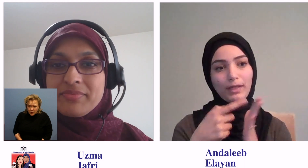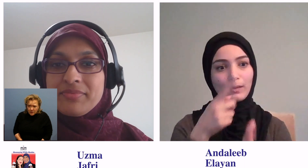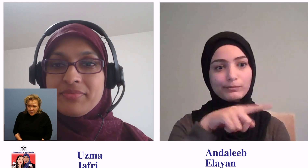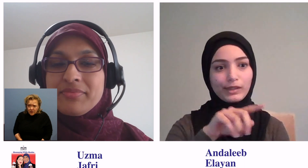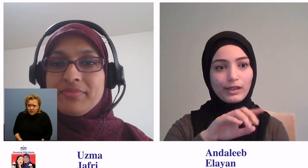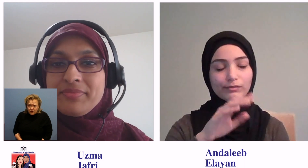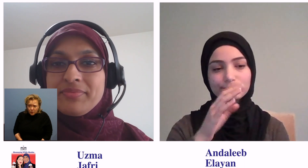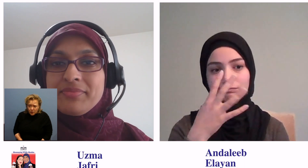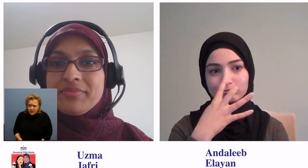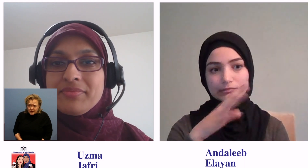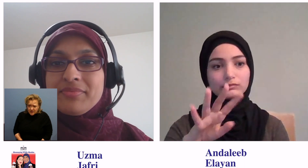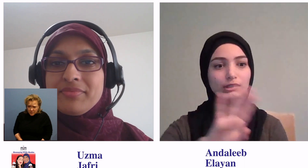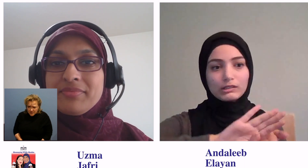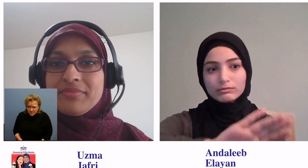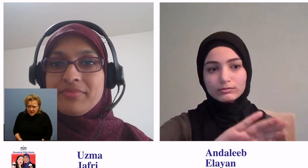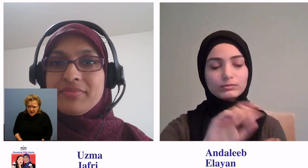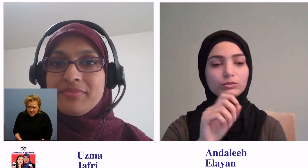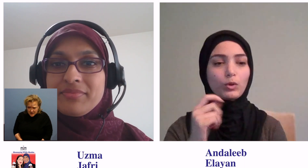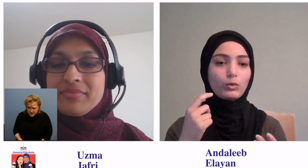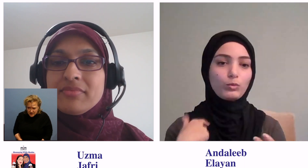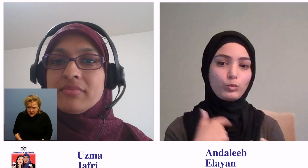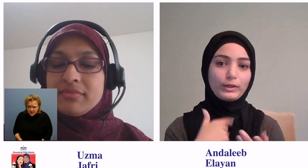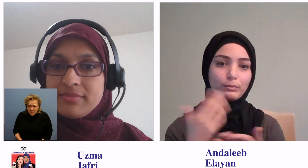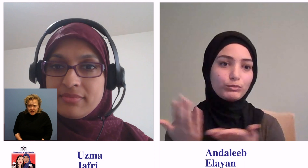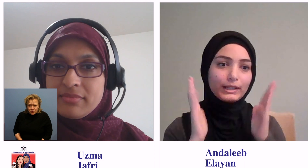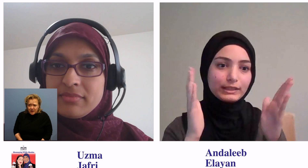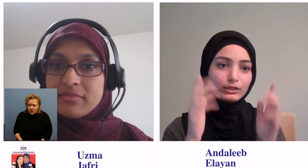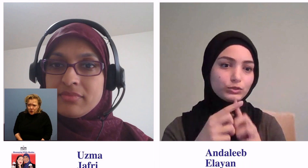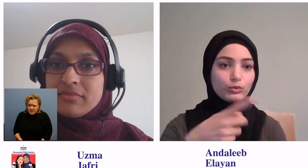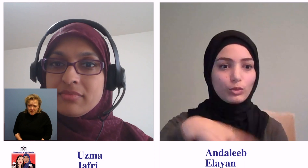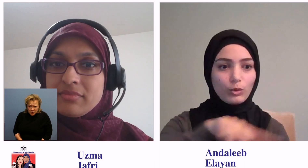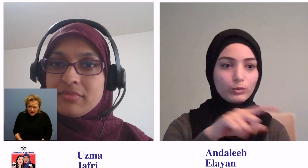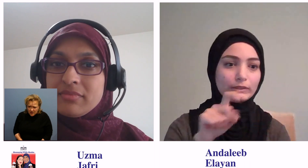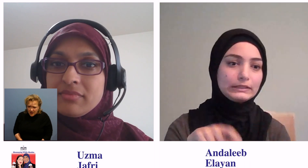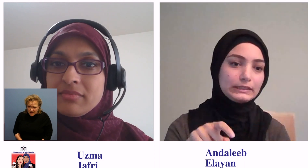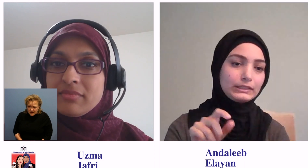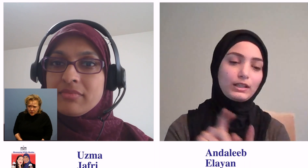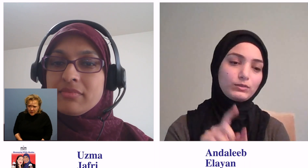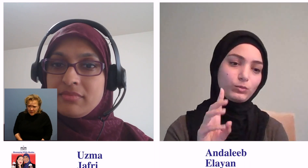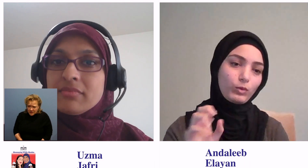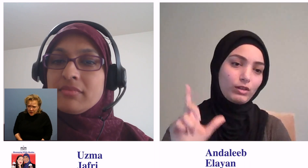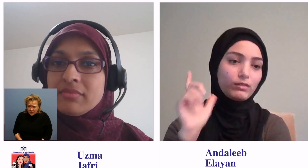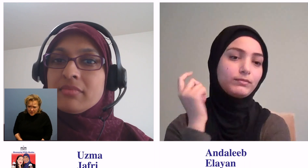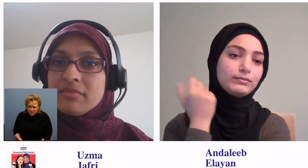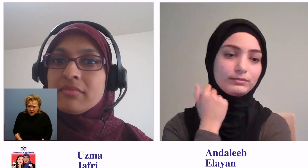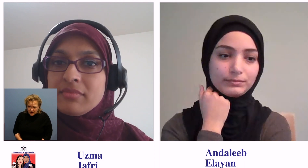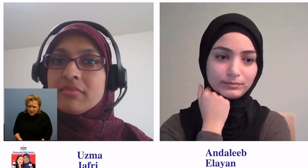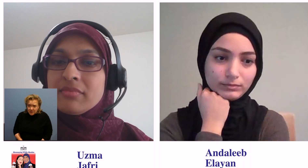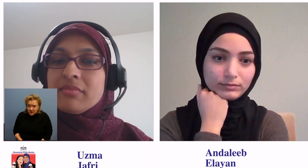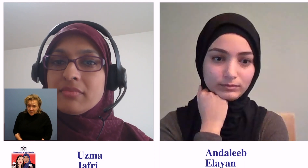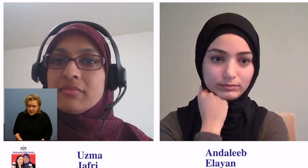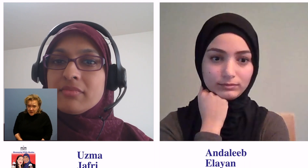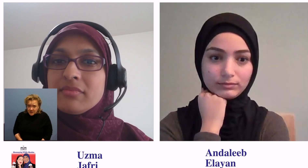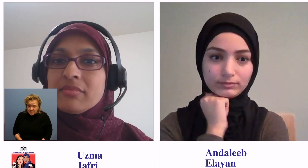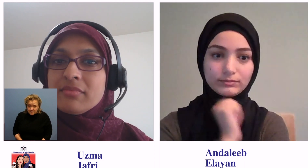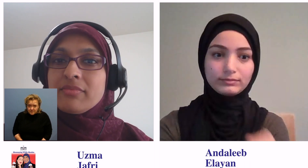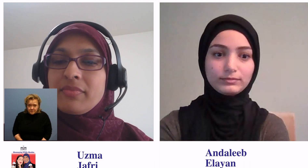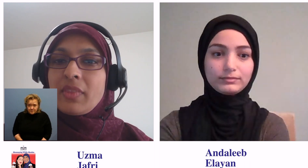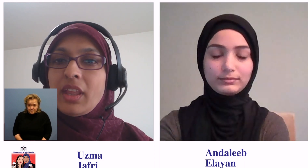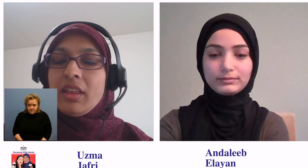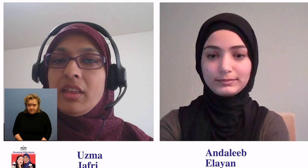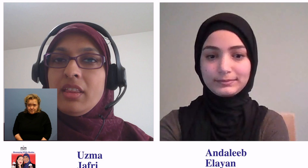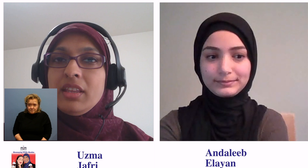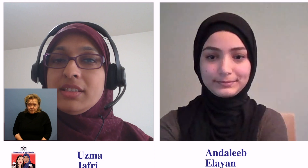support for deaf Muslims in need to make sure that nobody's marginalized or left out of the community because of need.